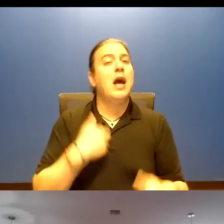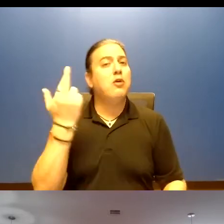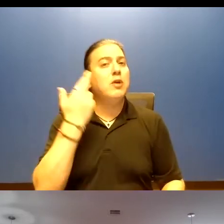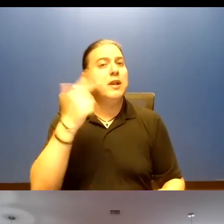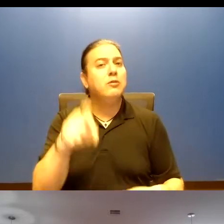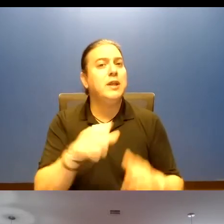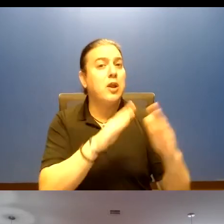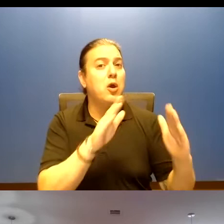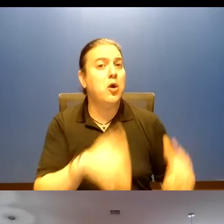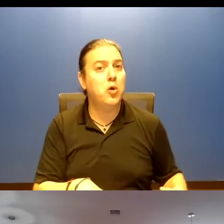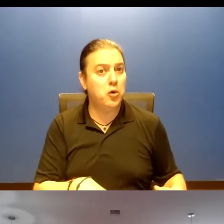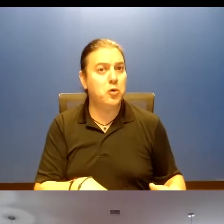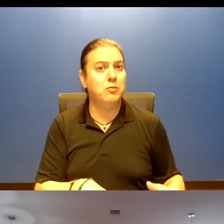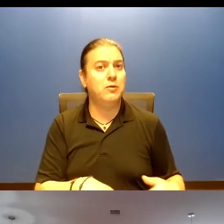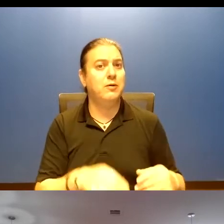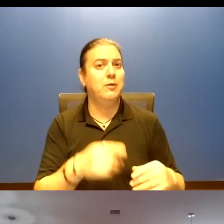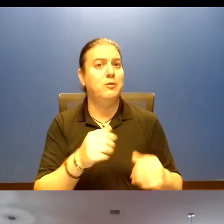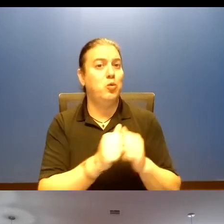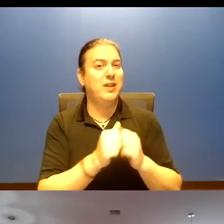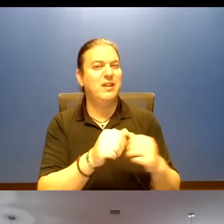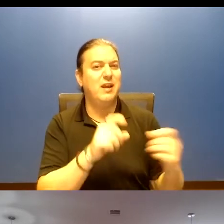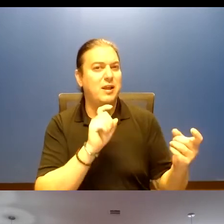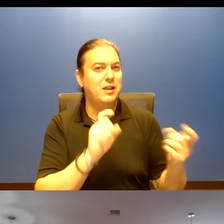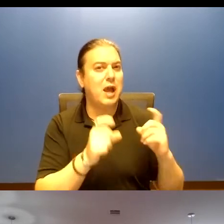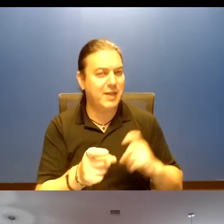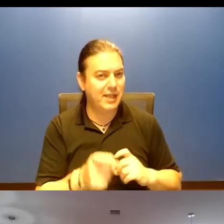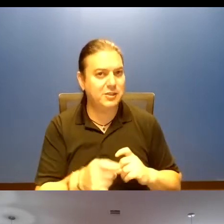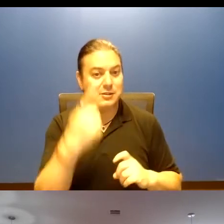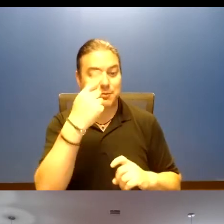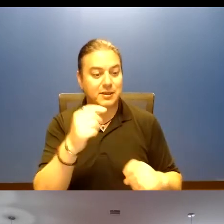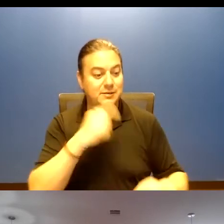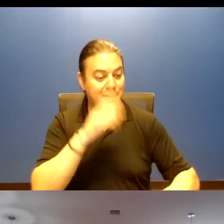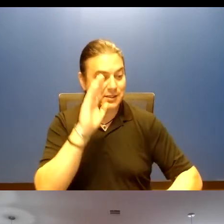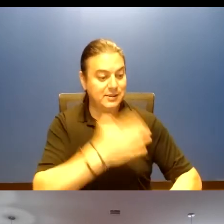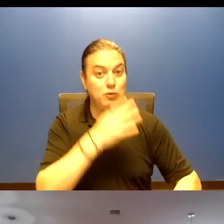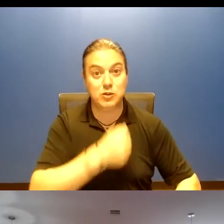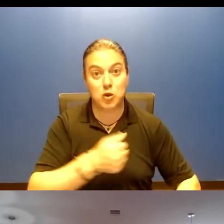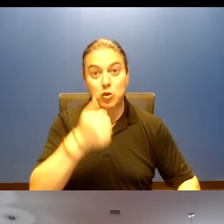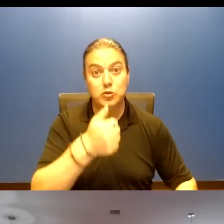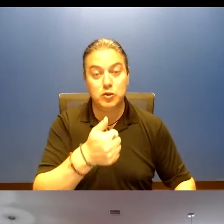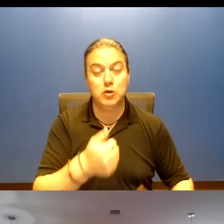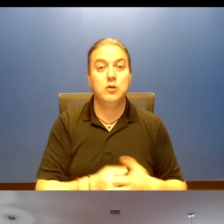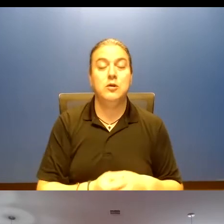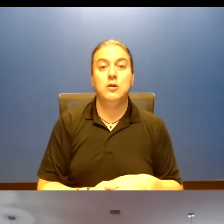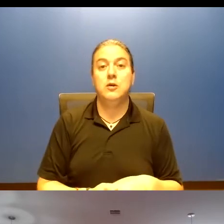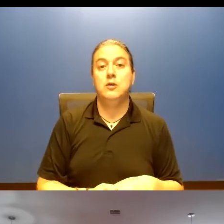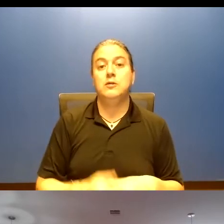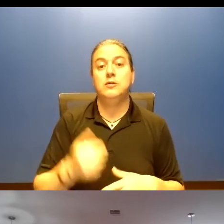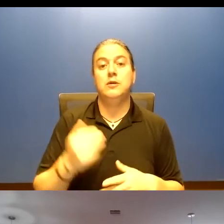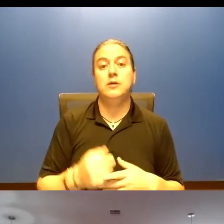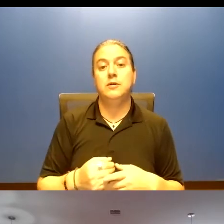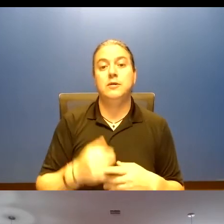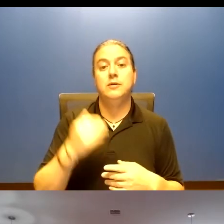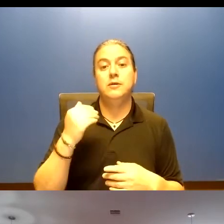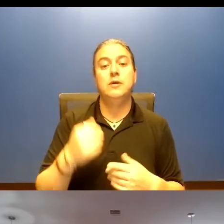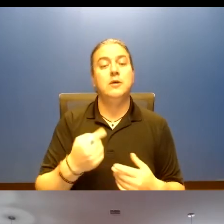as our son was getting older was that we couldn't necessarily choose where we wanted to live and keep in close proximity to doctors and specialists.